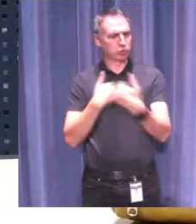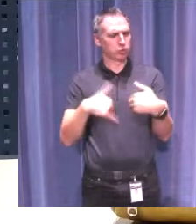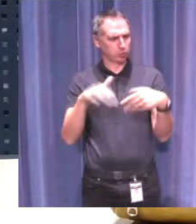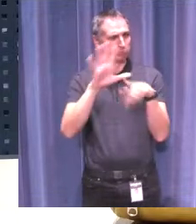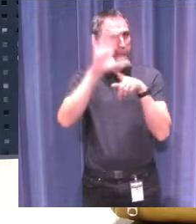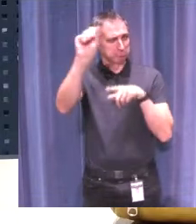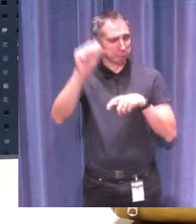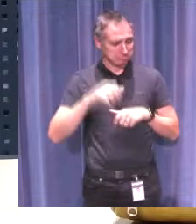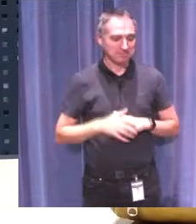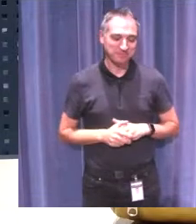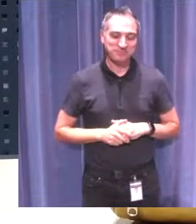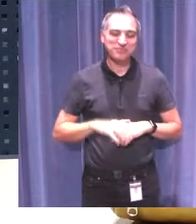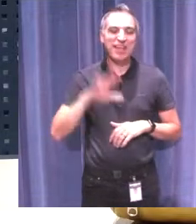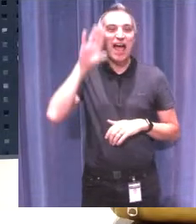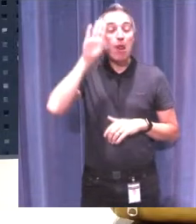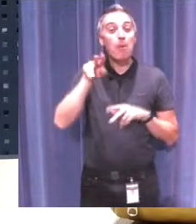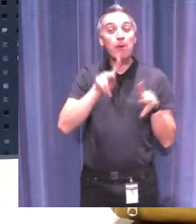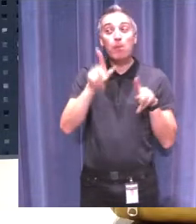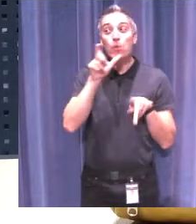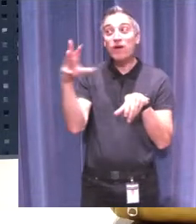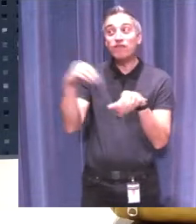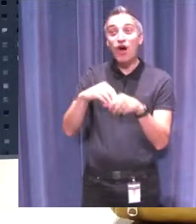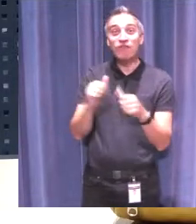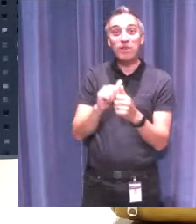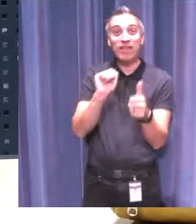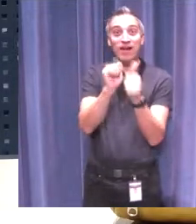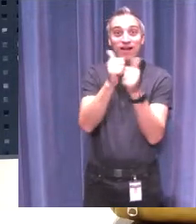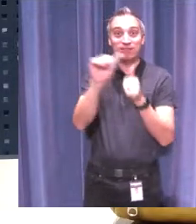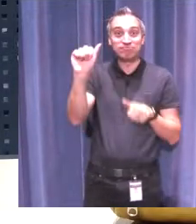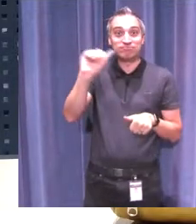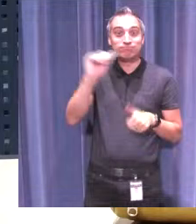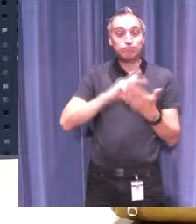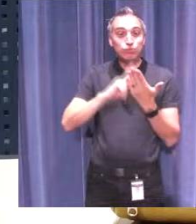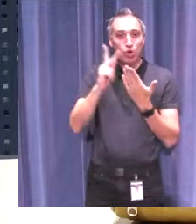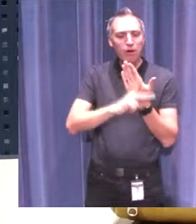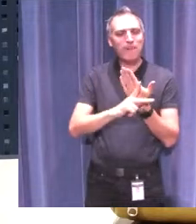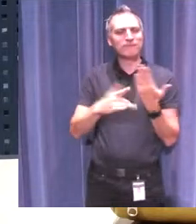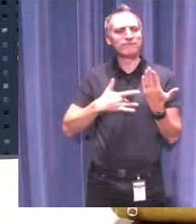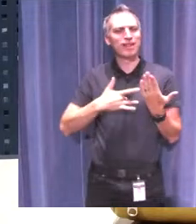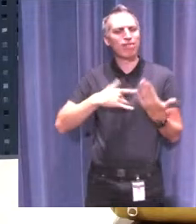those who are in those programs have that sense of